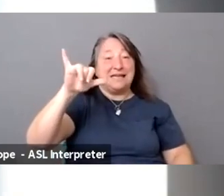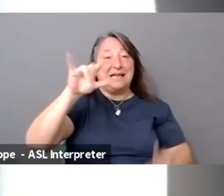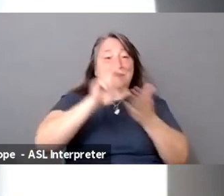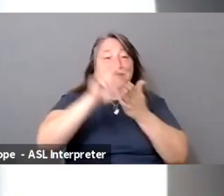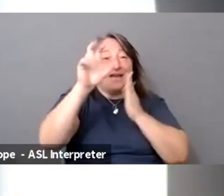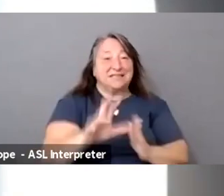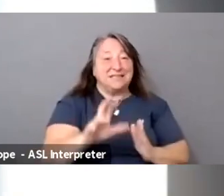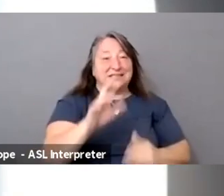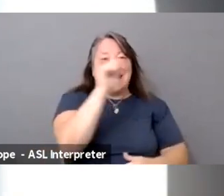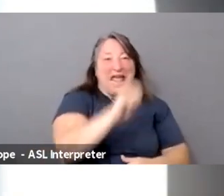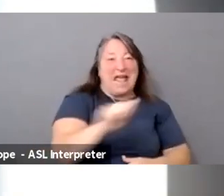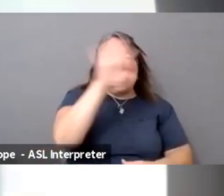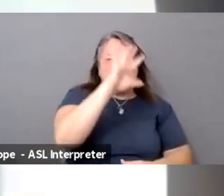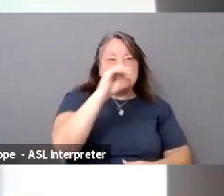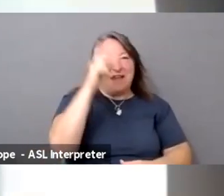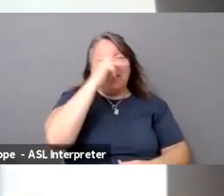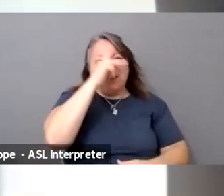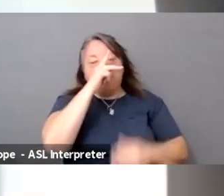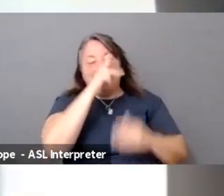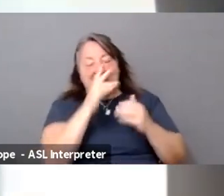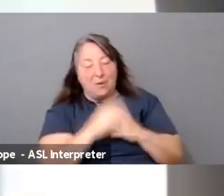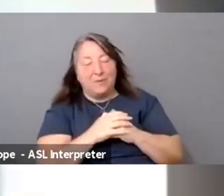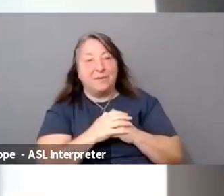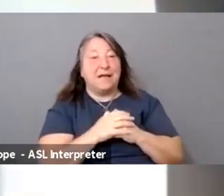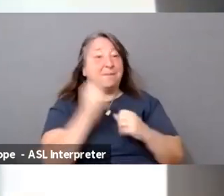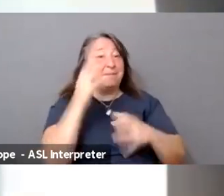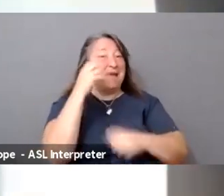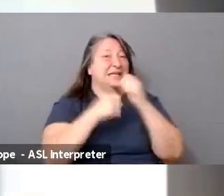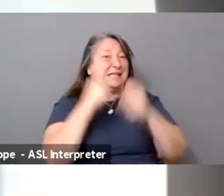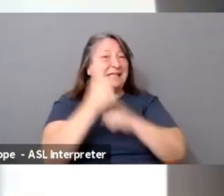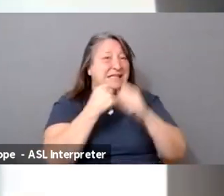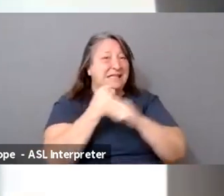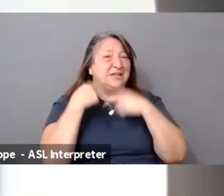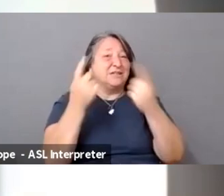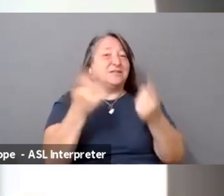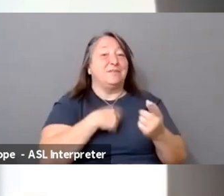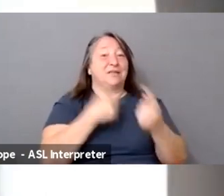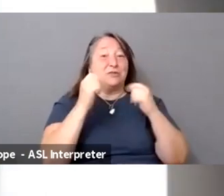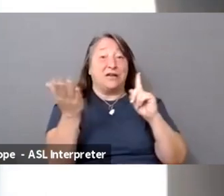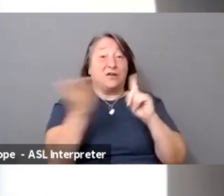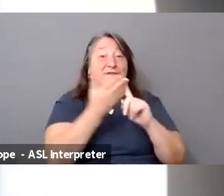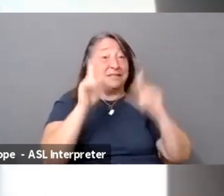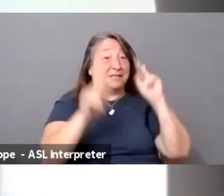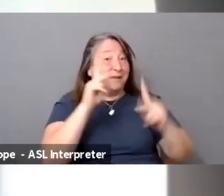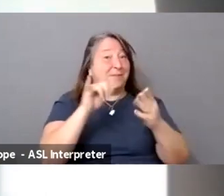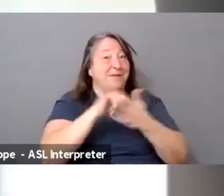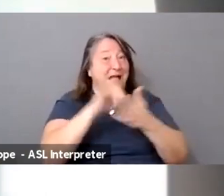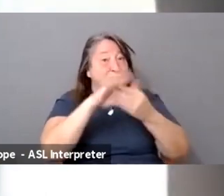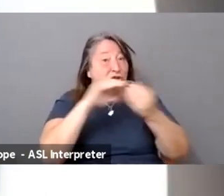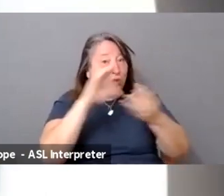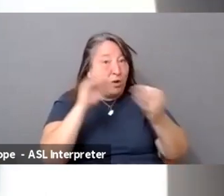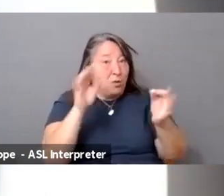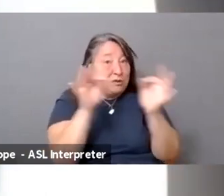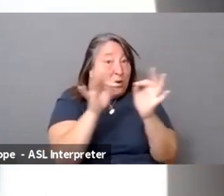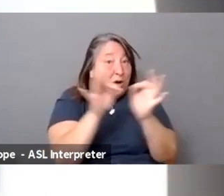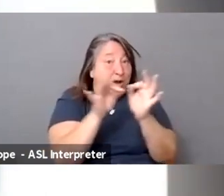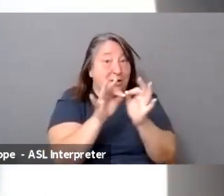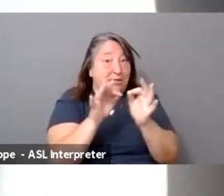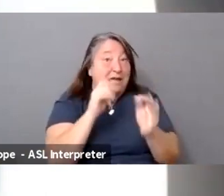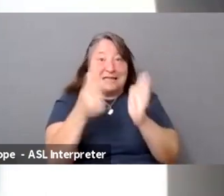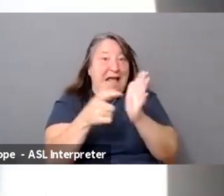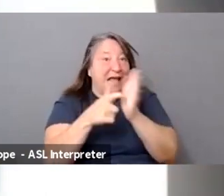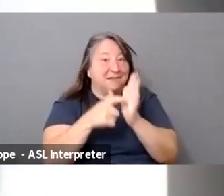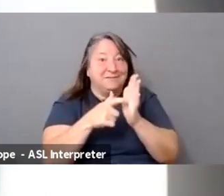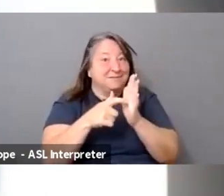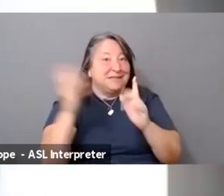Filipino, and all those years of me trying to convince people that the story was worthy, it didn't take any convincing. They knew the story